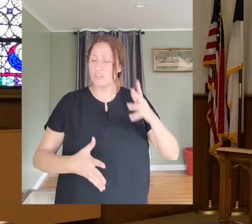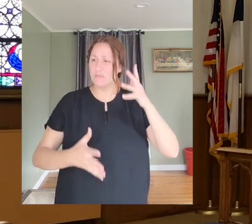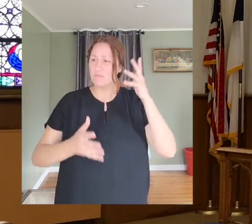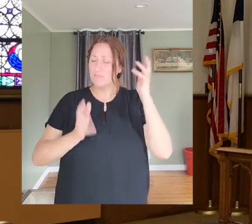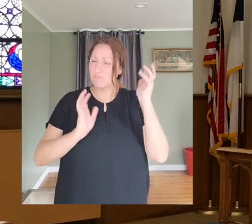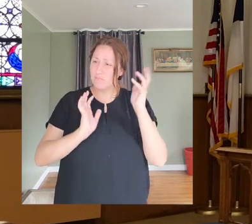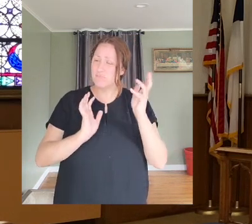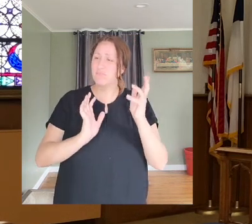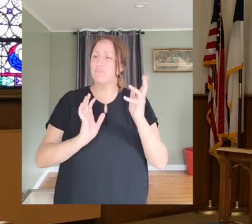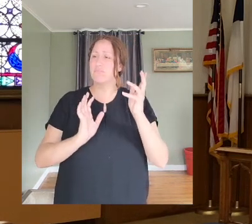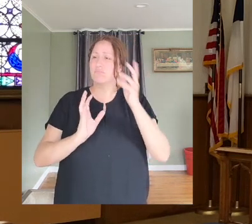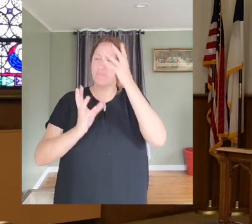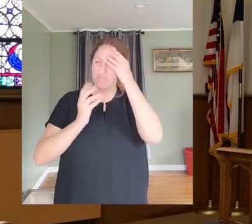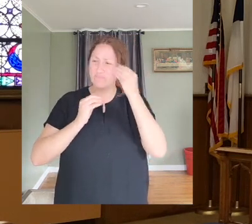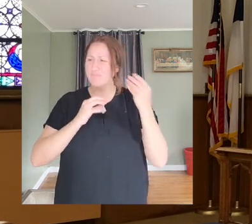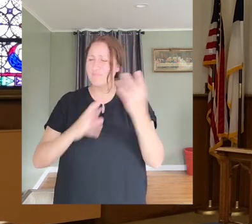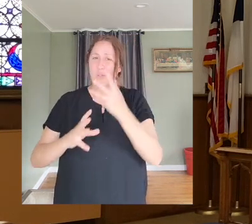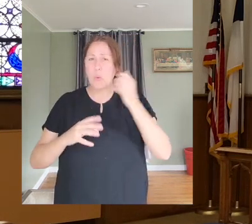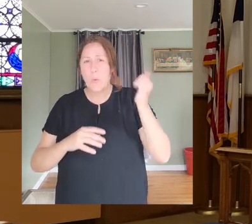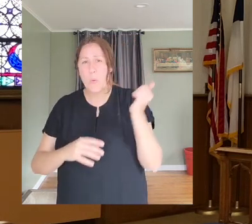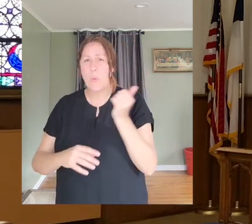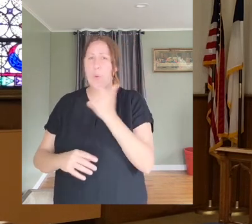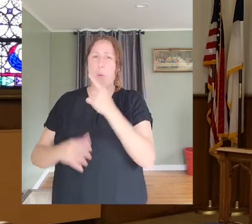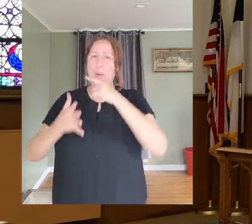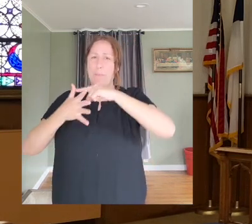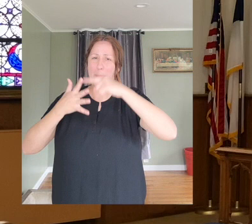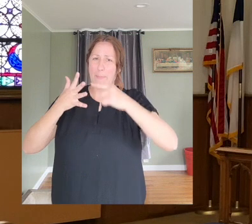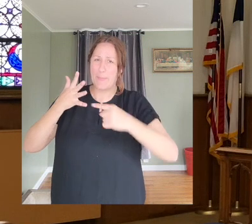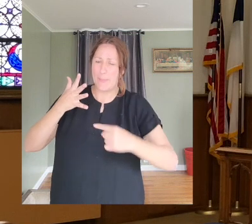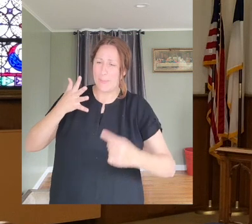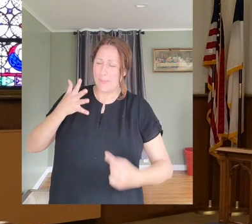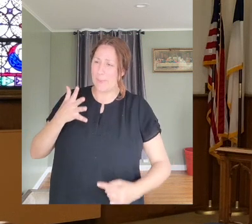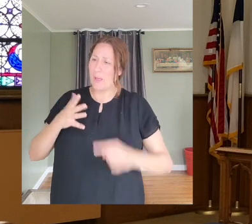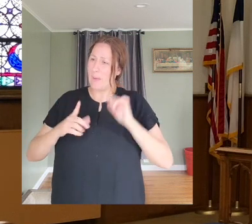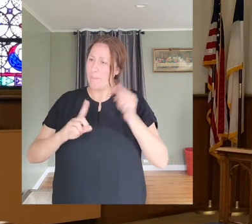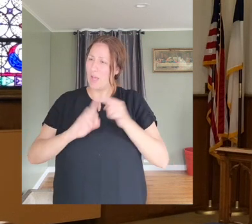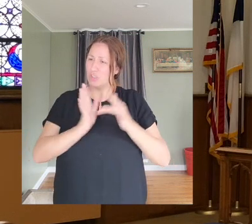all the scriptures the things concerning himself.